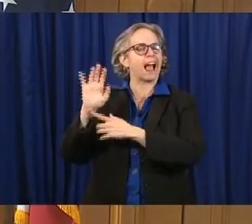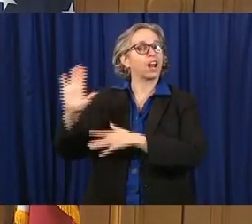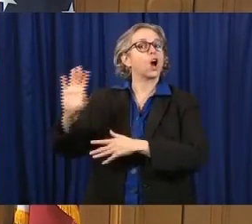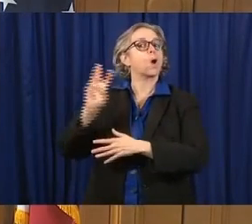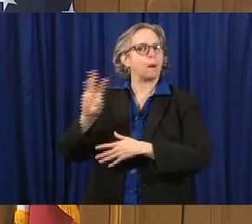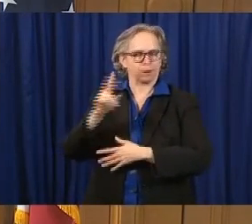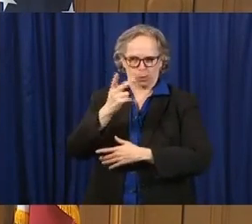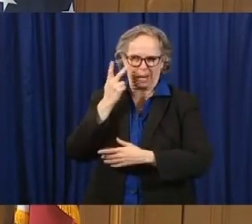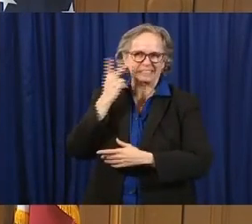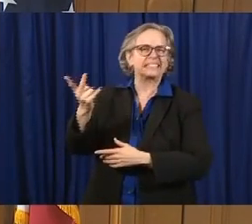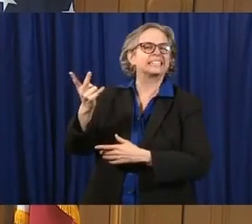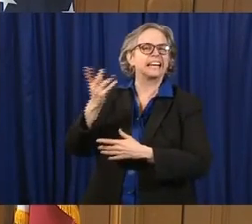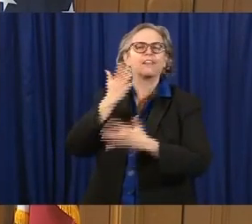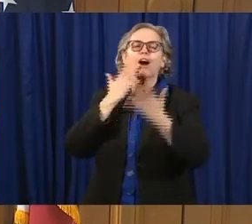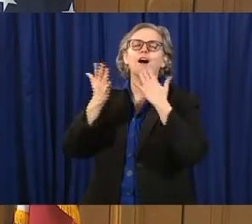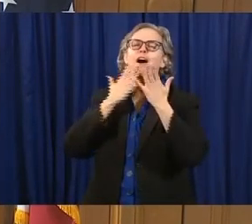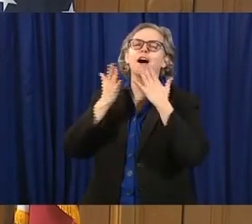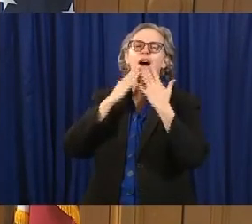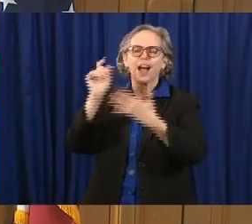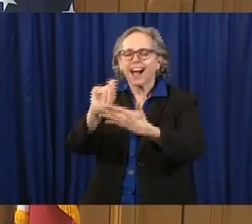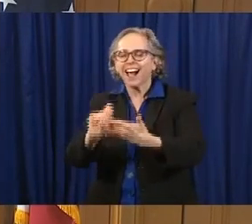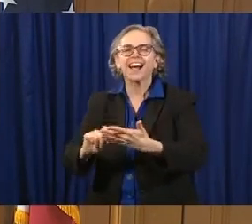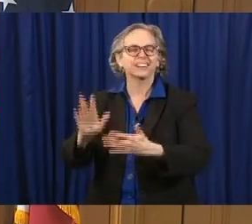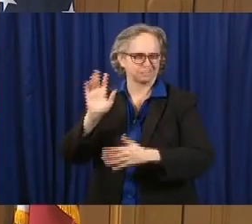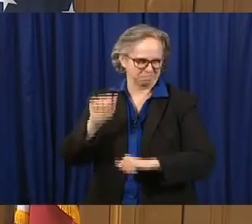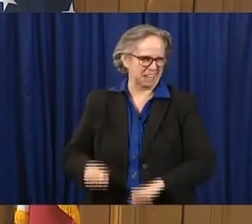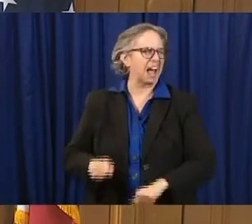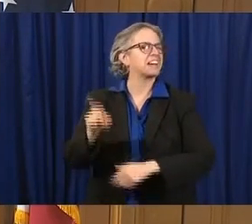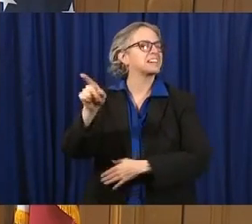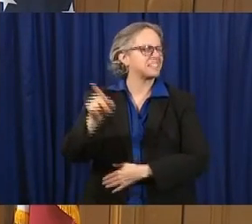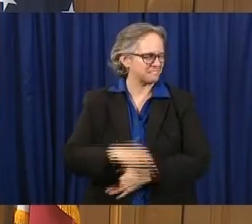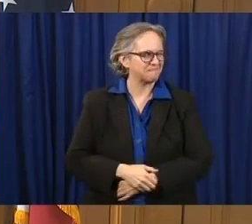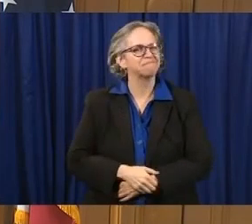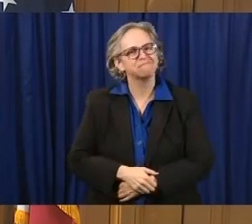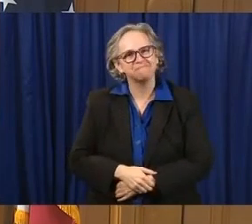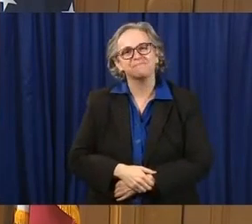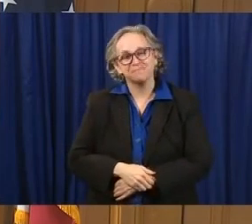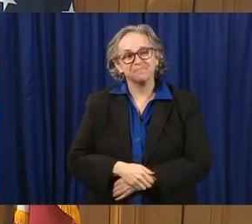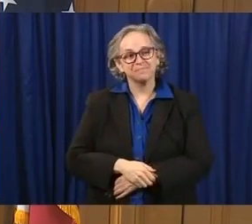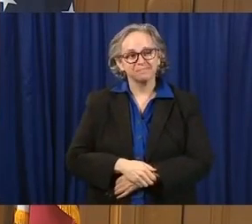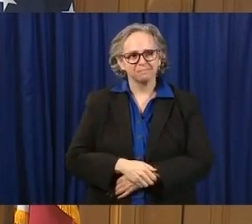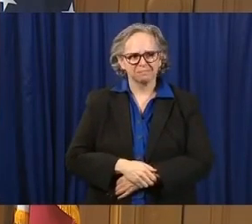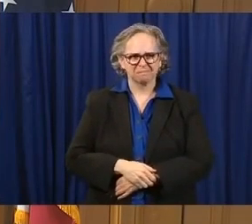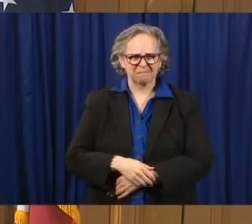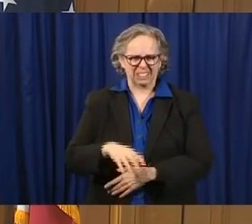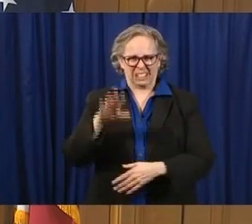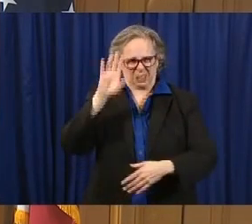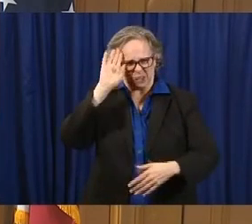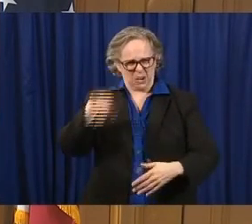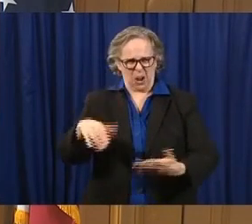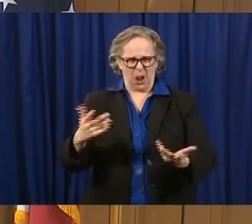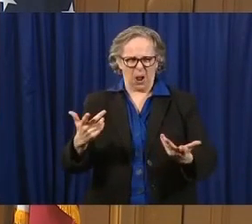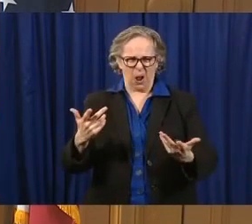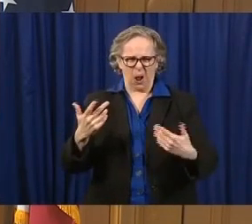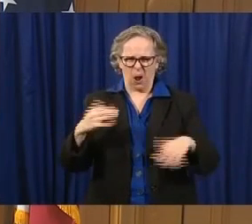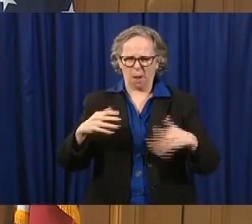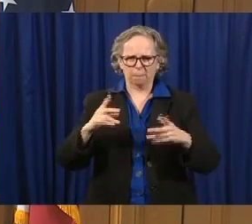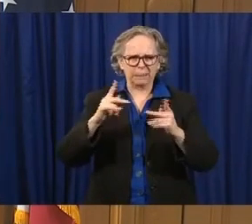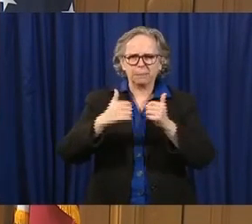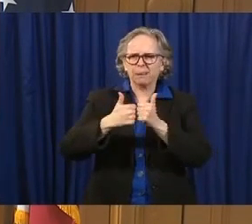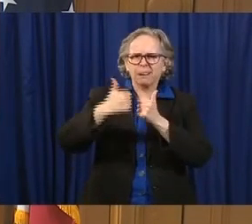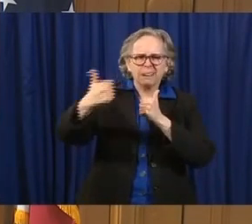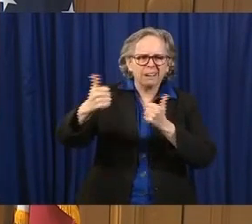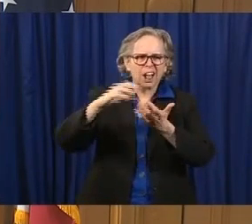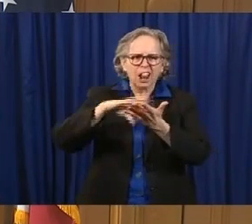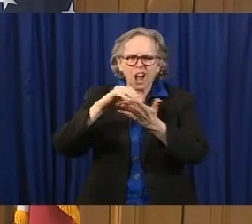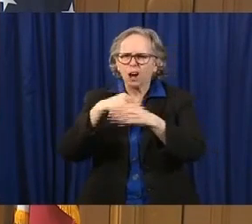that. We know that during this time of remote learning that families and teachers are looking